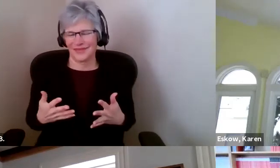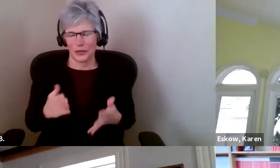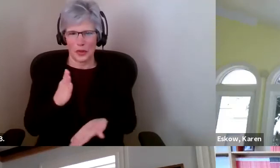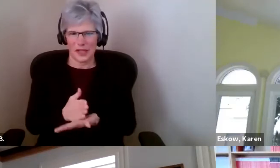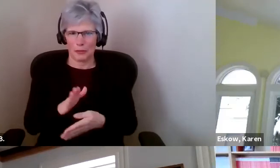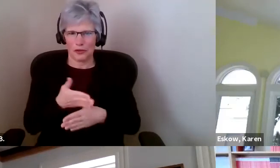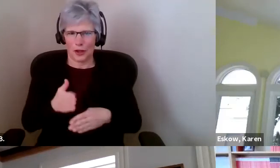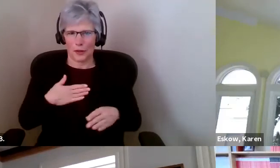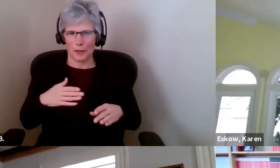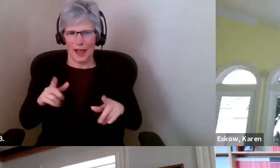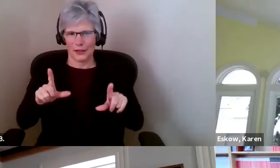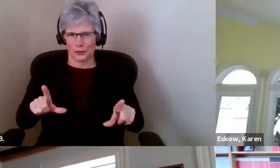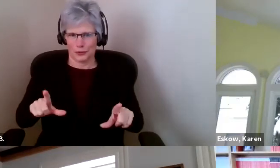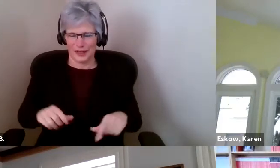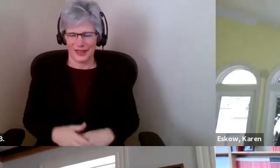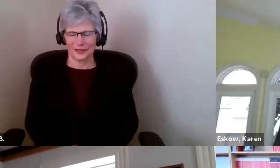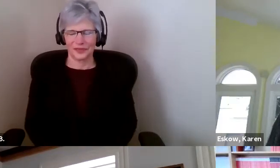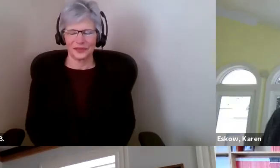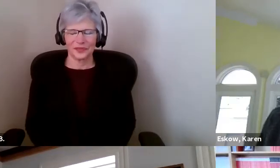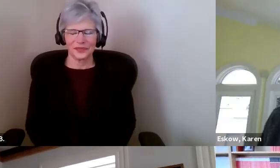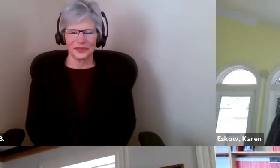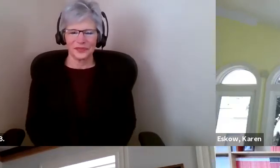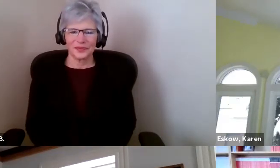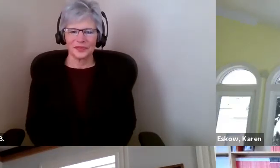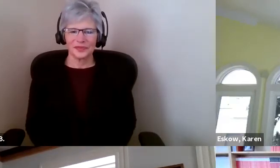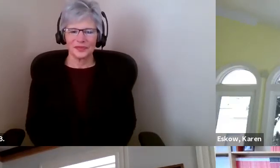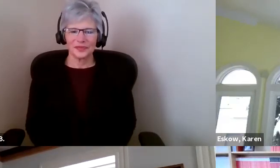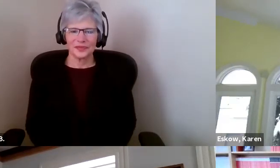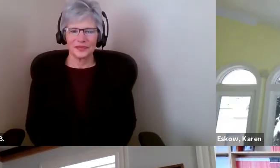there we'll go back to this view. So